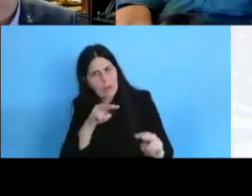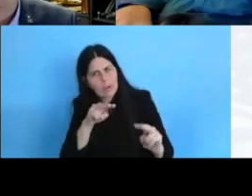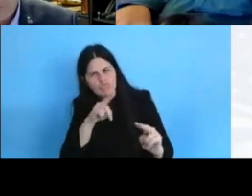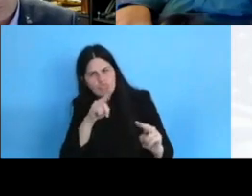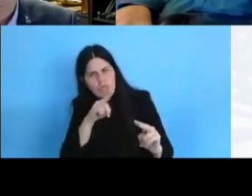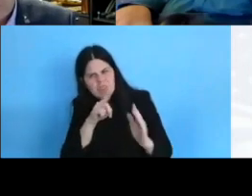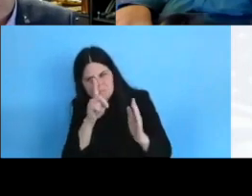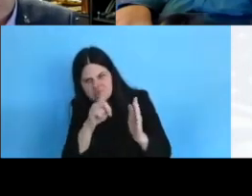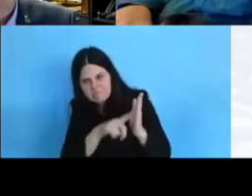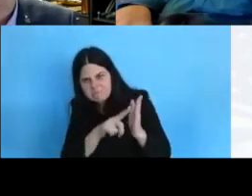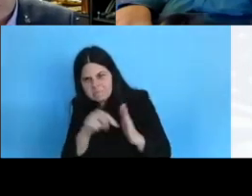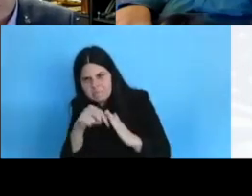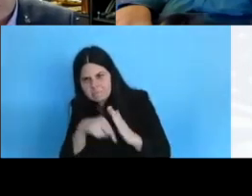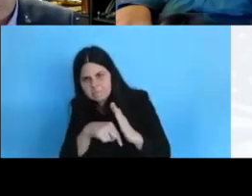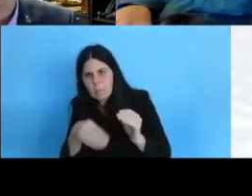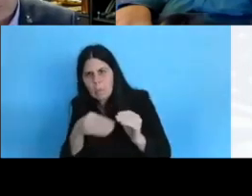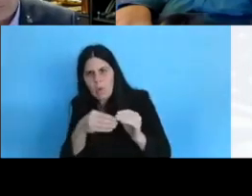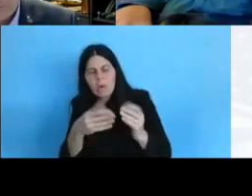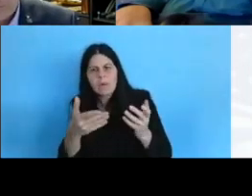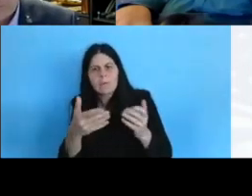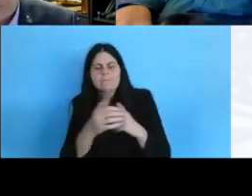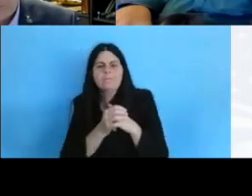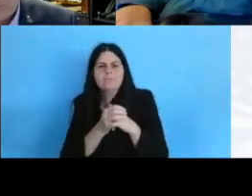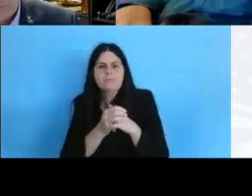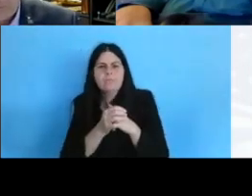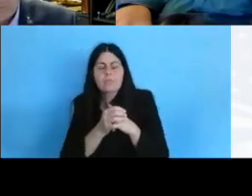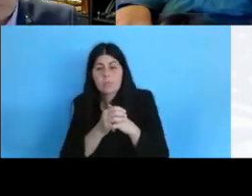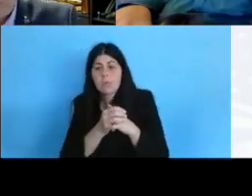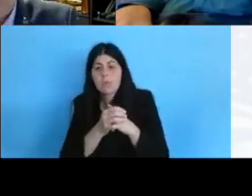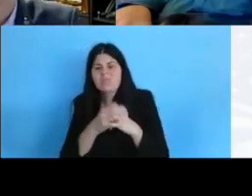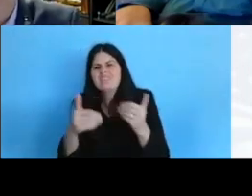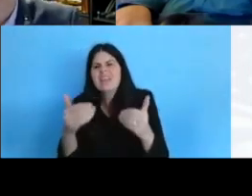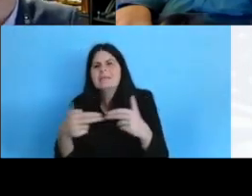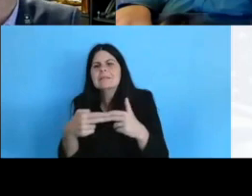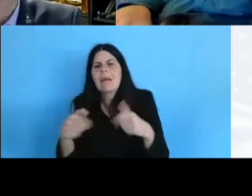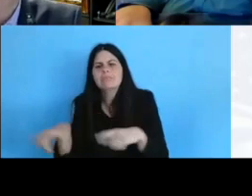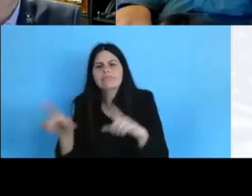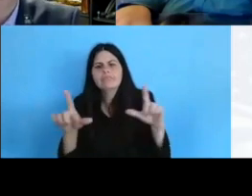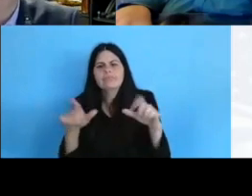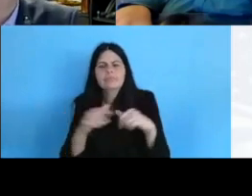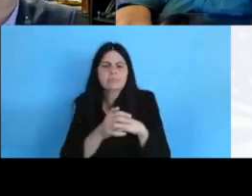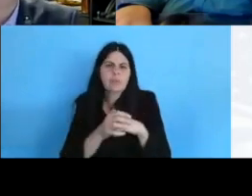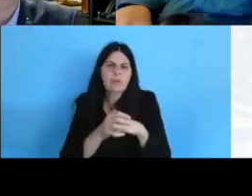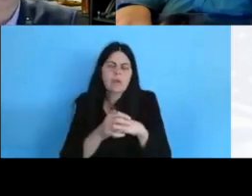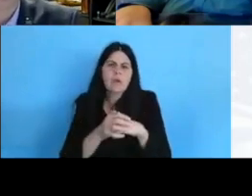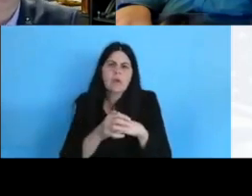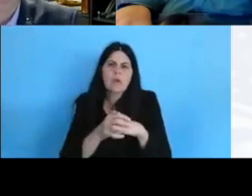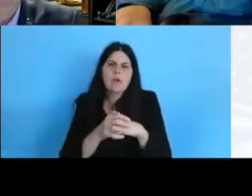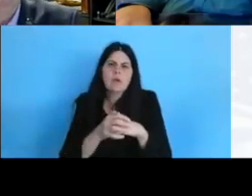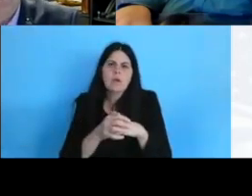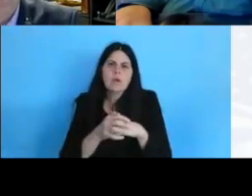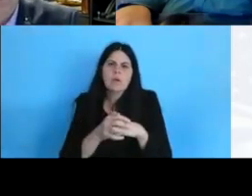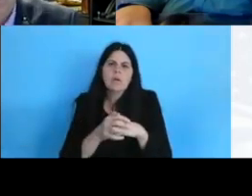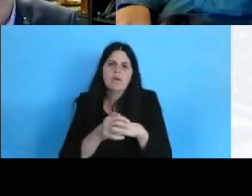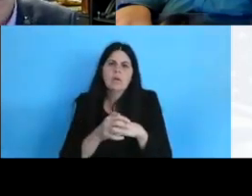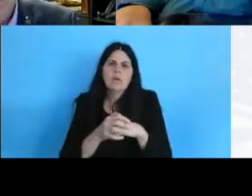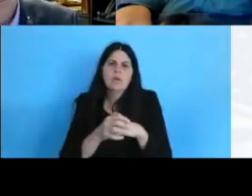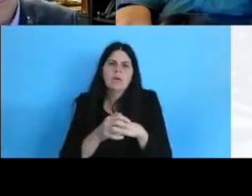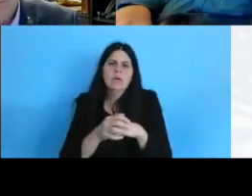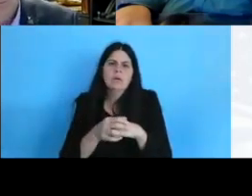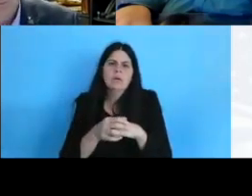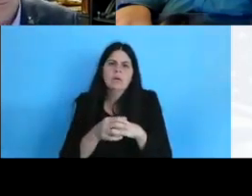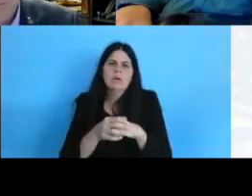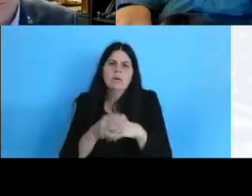that, and you can go ahead to the next slide. Part of it has to do with